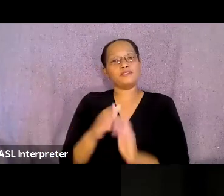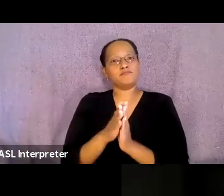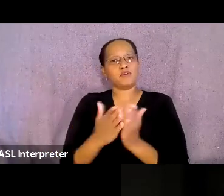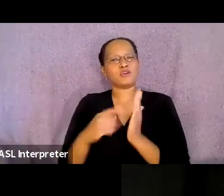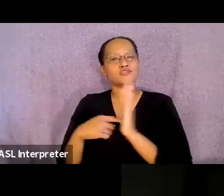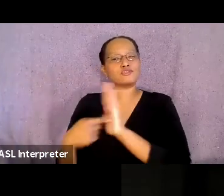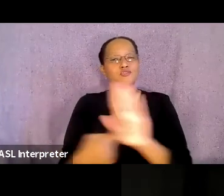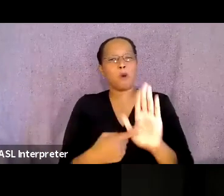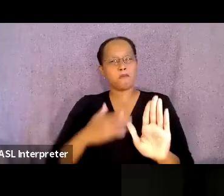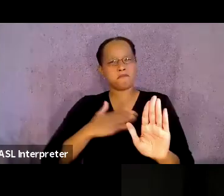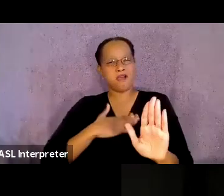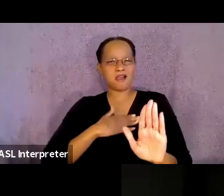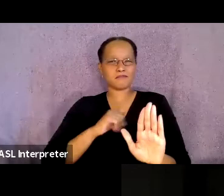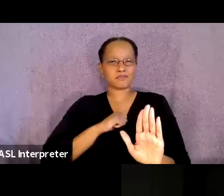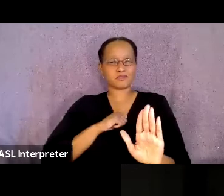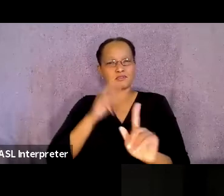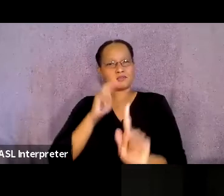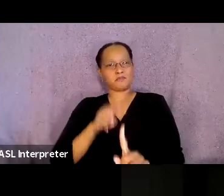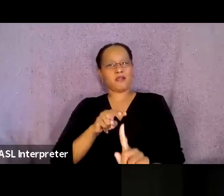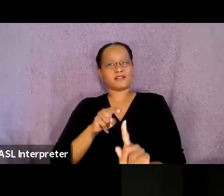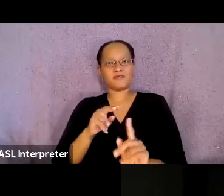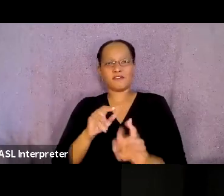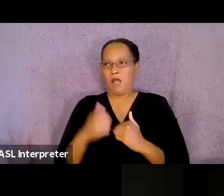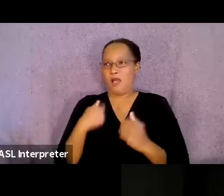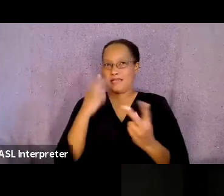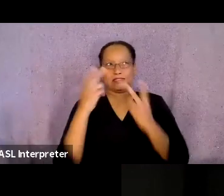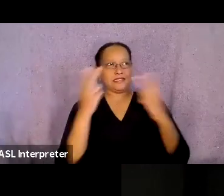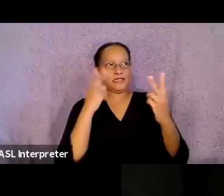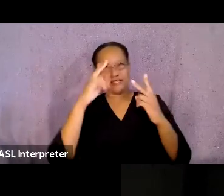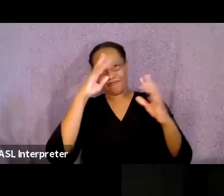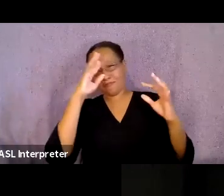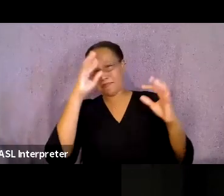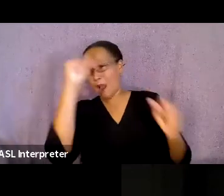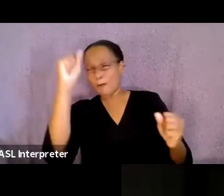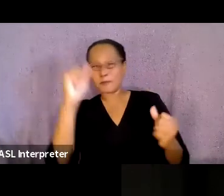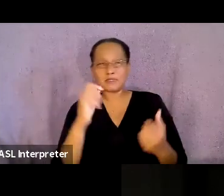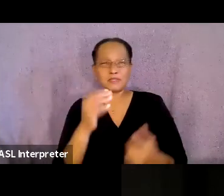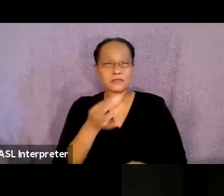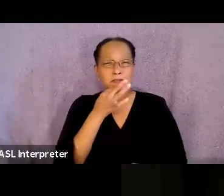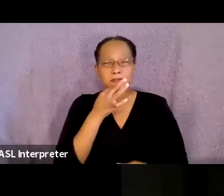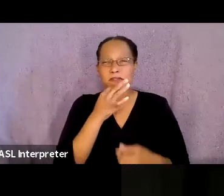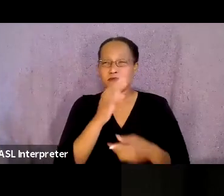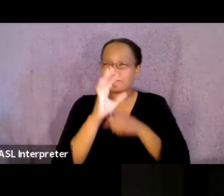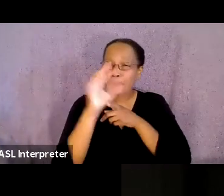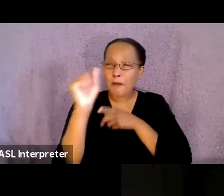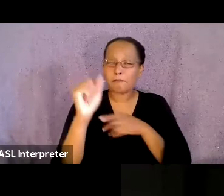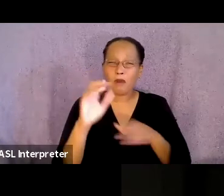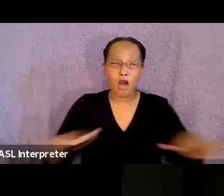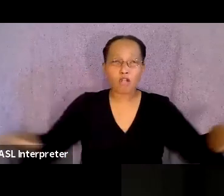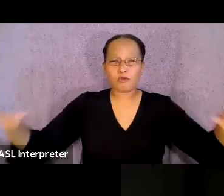see the brilliance all around me and with the people that I'm connected to. And